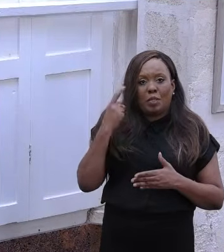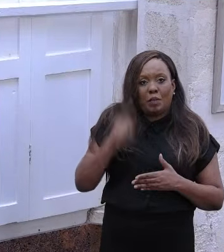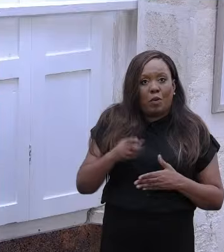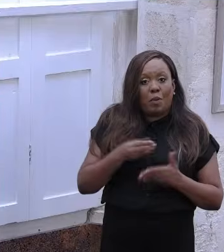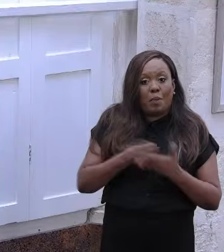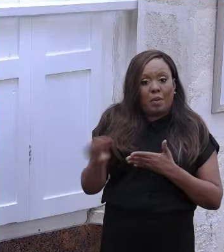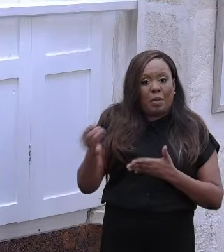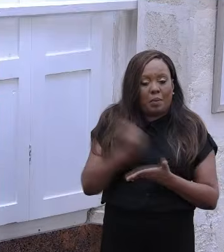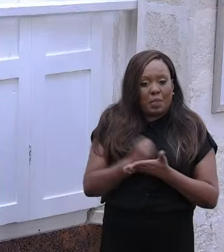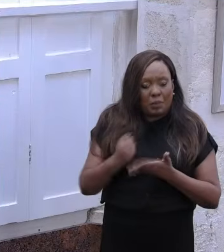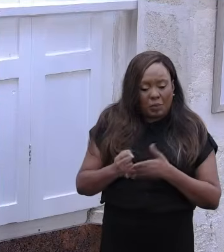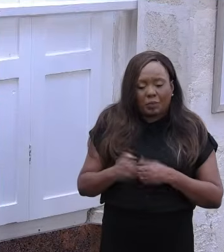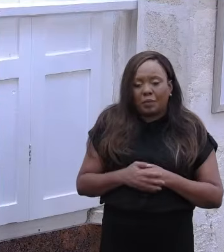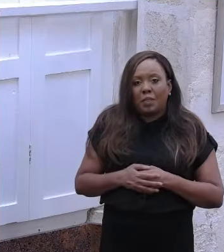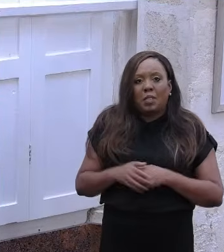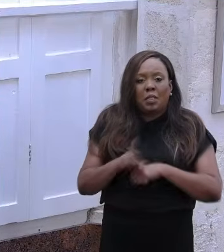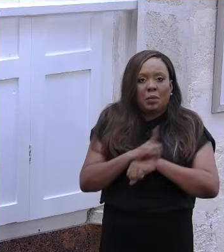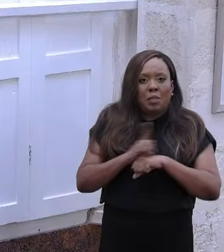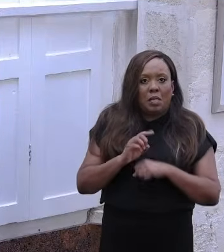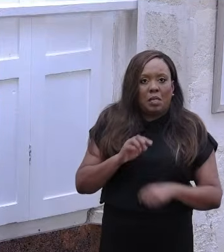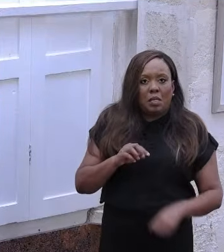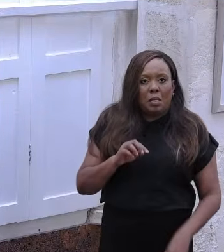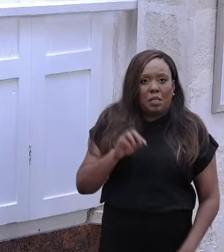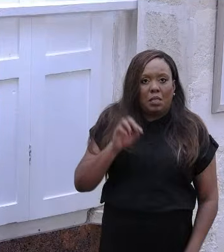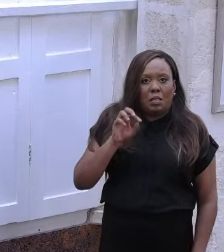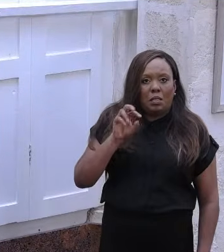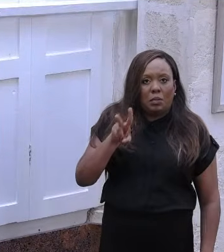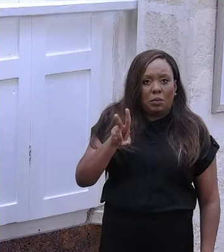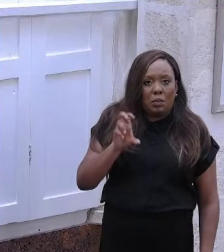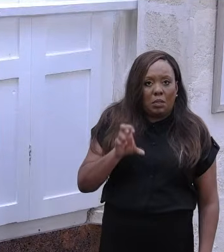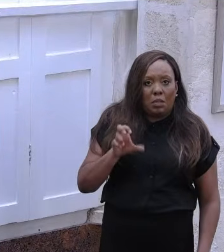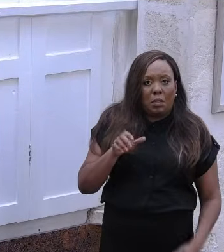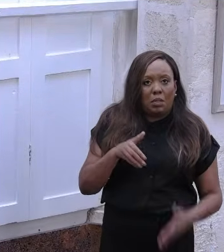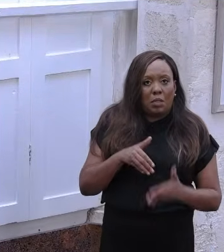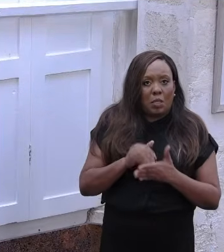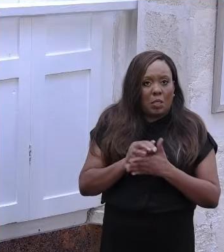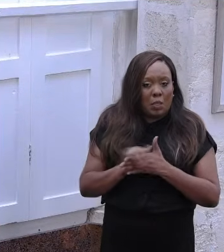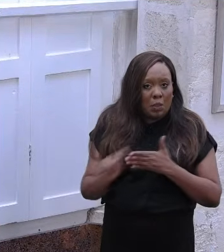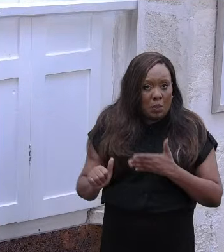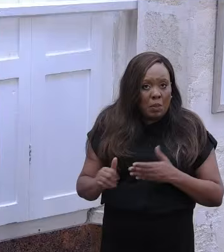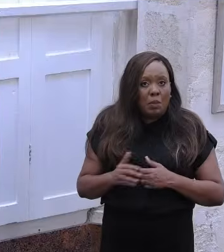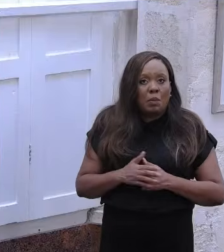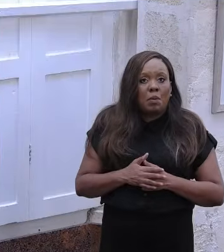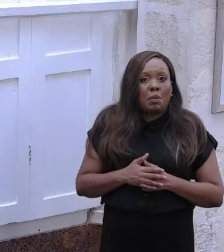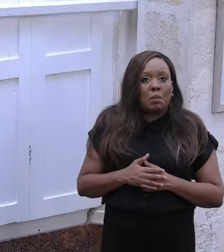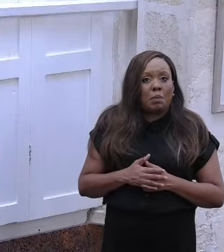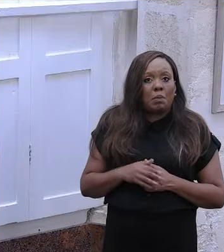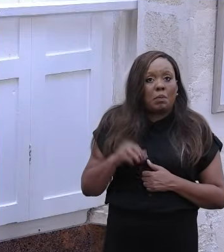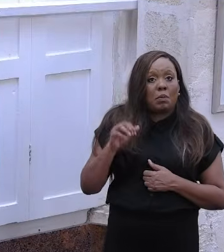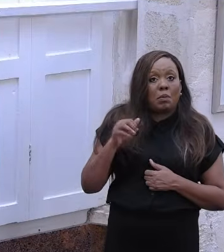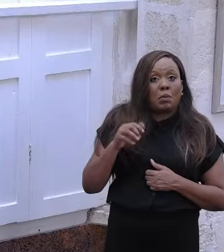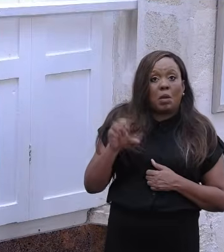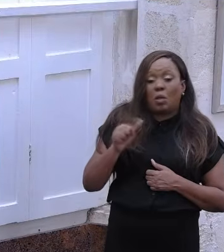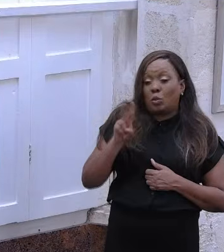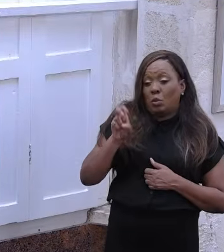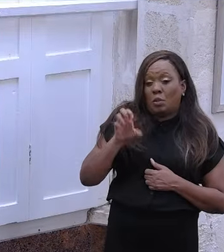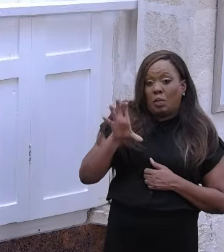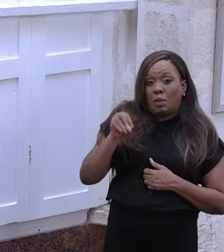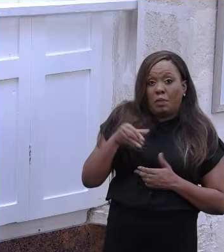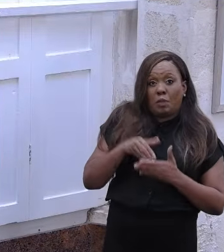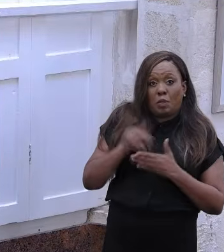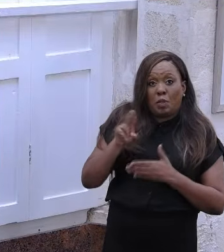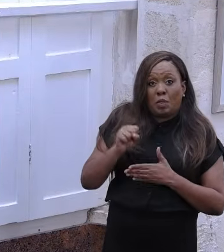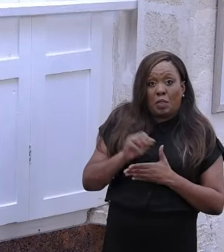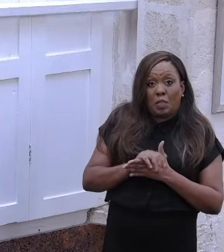In Dominica, it's $200,000 for the main applicant. If you have 3 dependents, you can buy it for $250,000 US dollars, and you've got